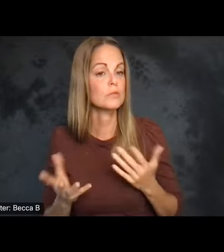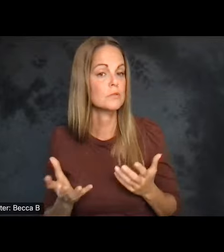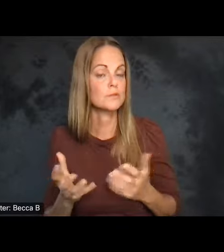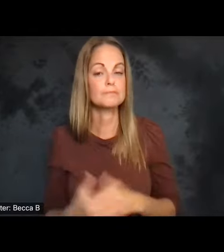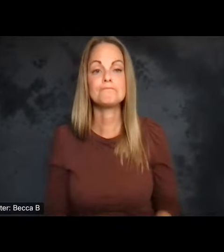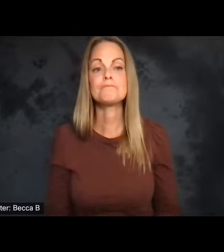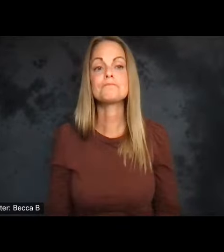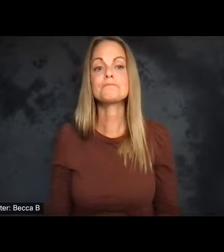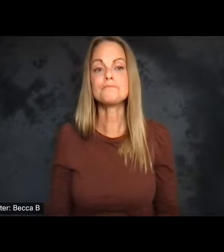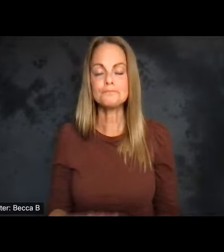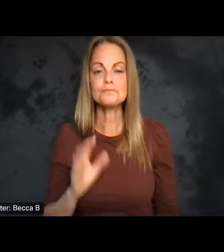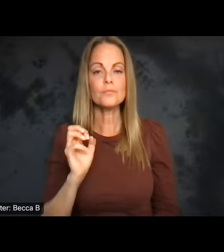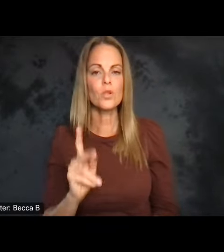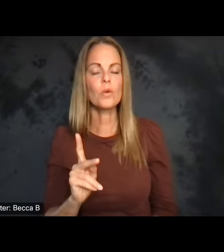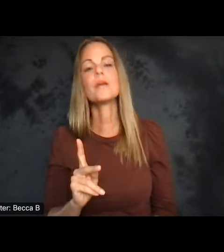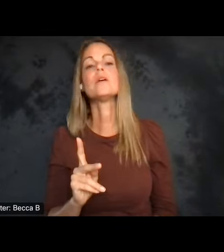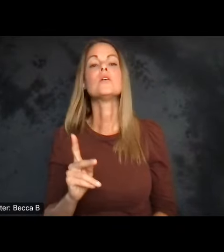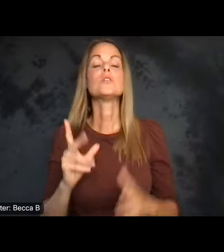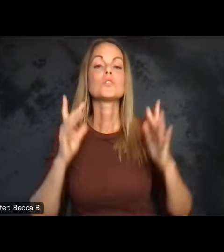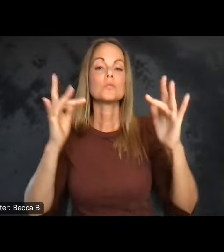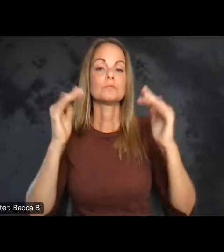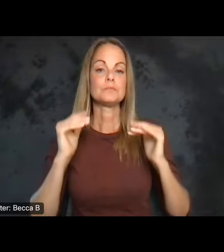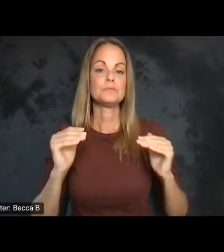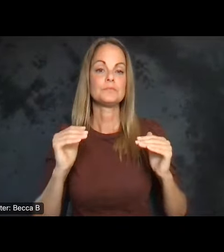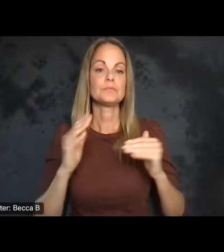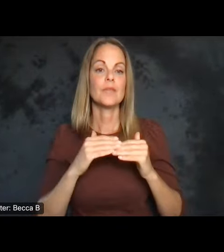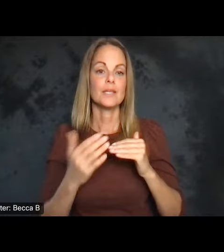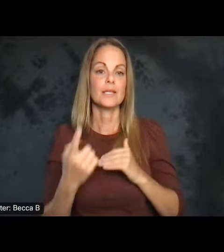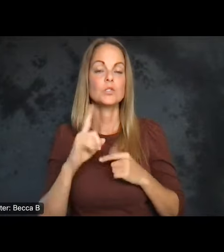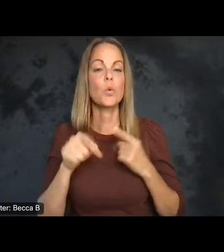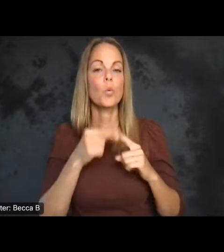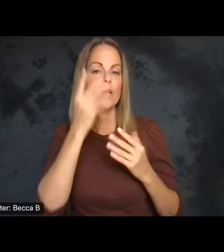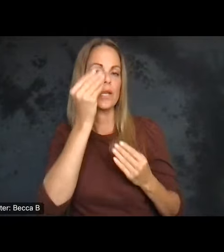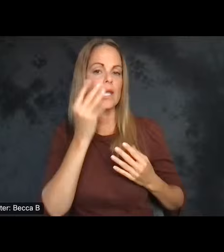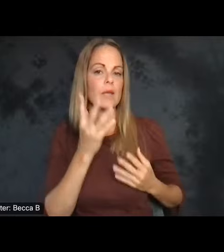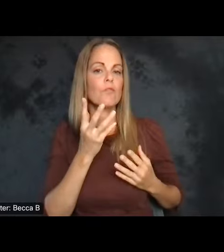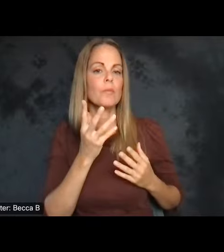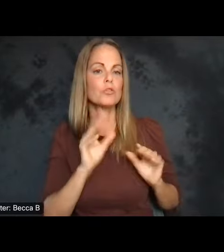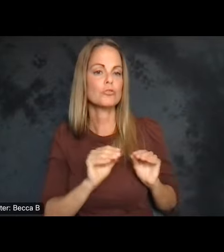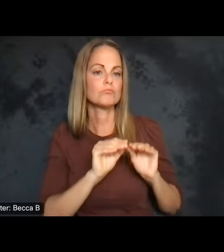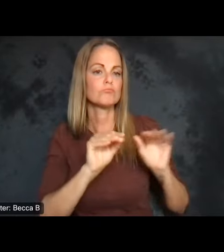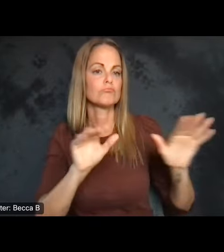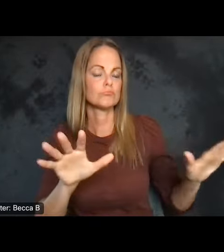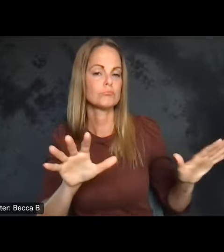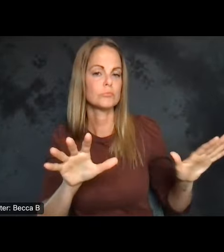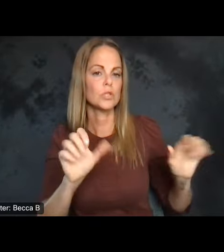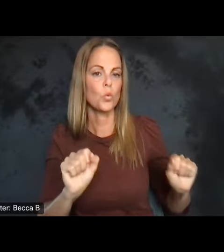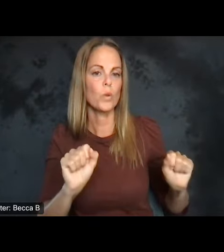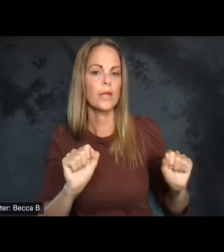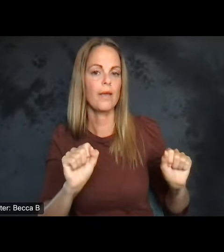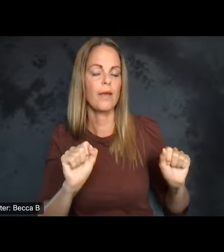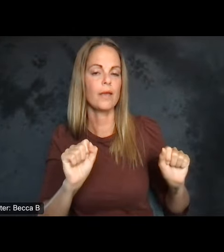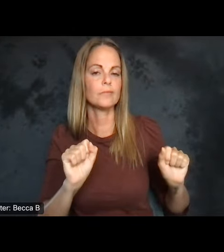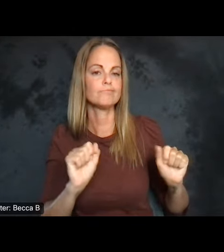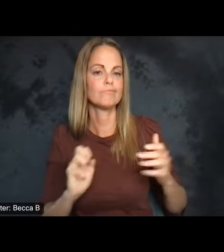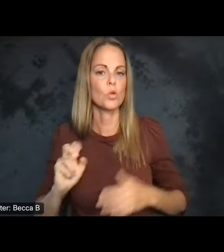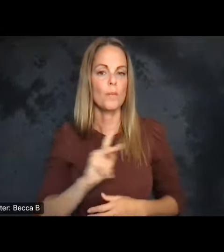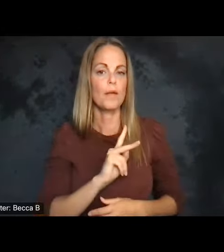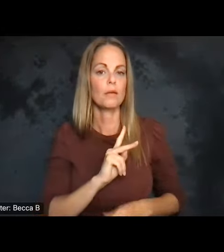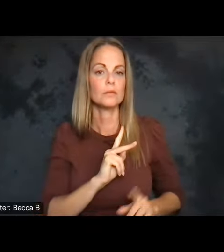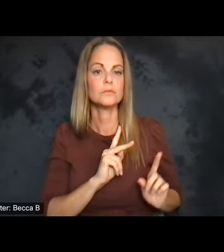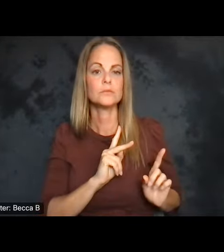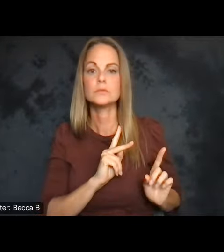Okay. We're going to move on to the next one, but when we get the information passed out to us, we can always circle back unless,